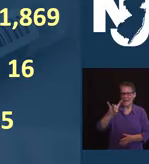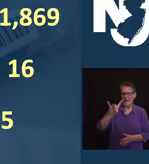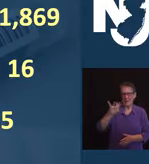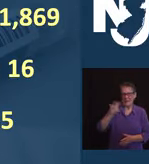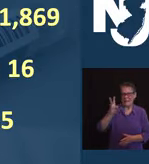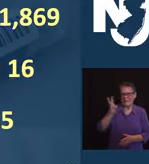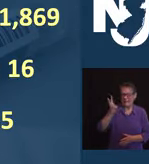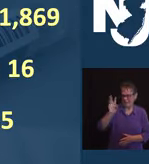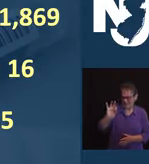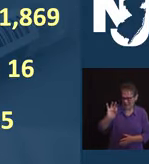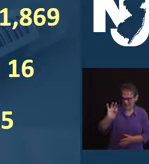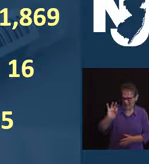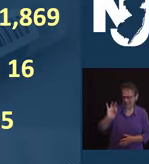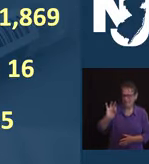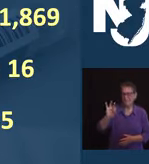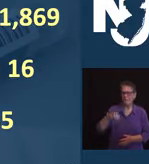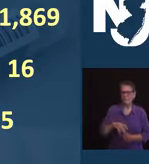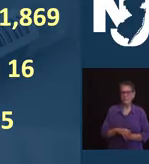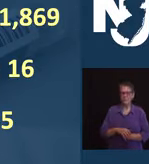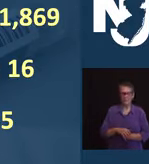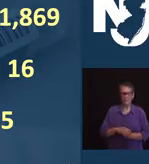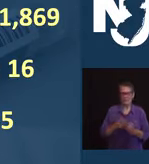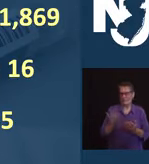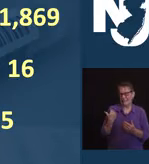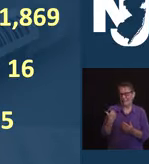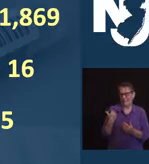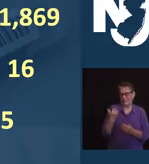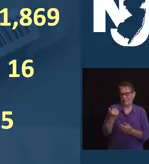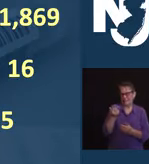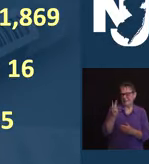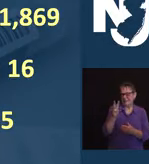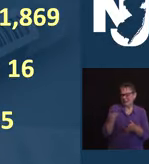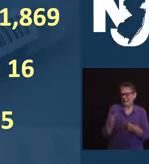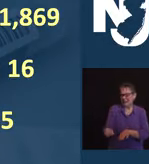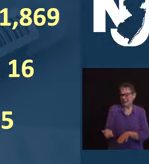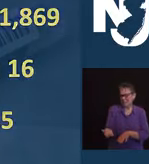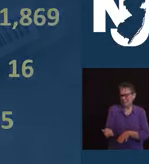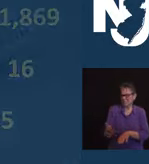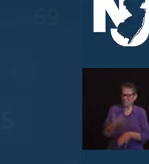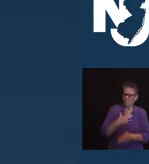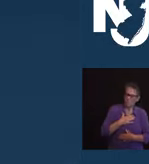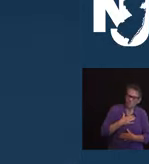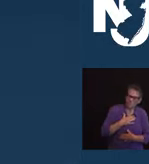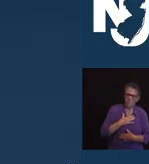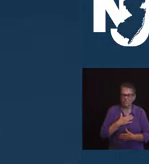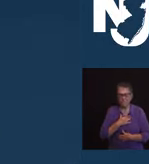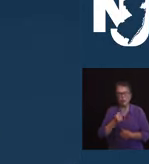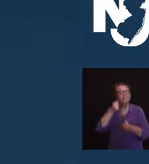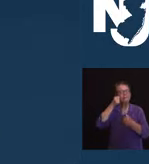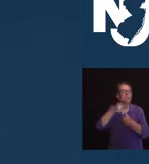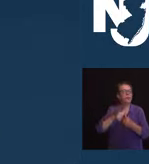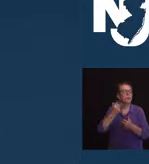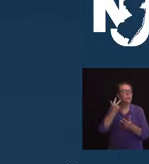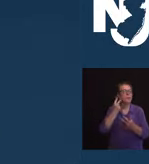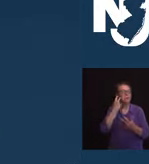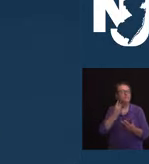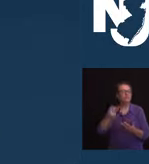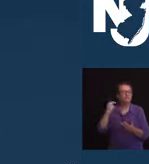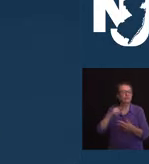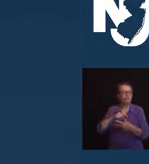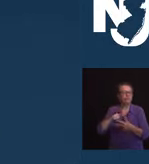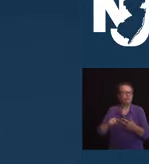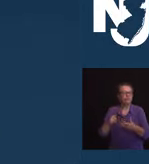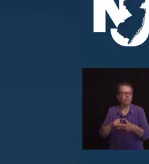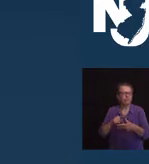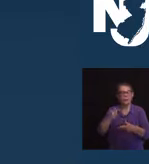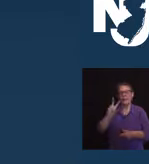of minutes to remember 3 more proud New Jerseyans who we have lost to this epidemic. We'll start today by remembering